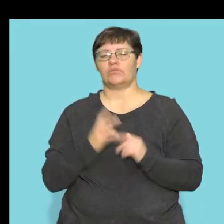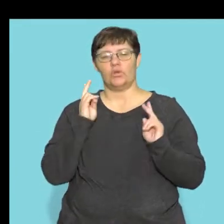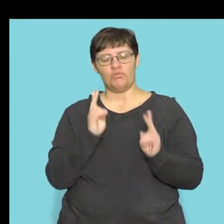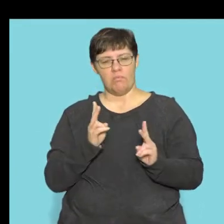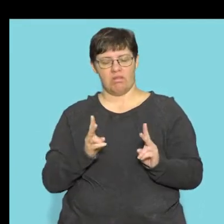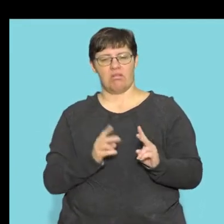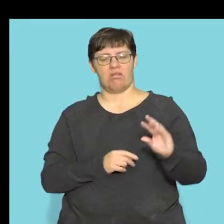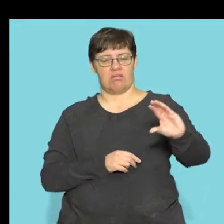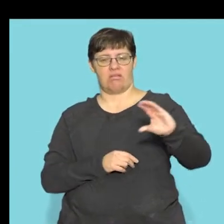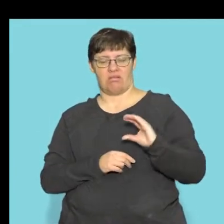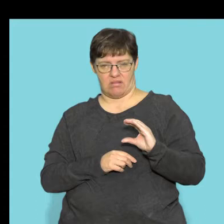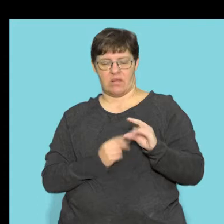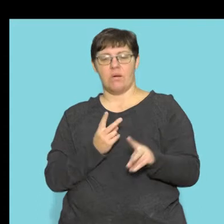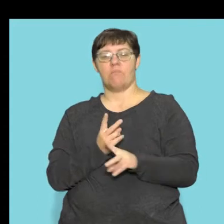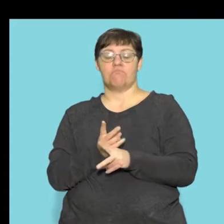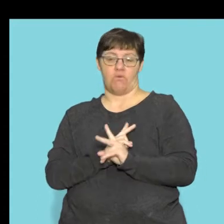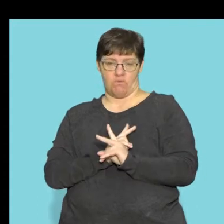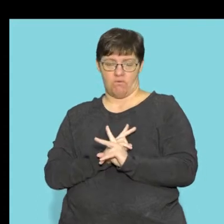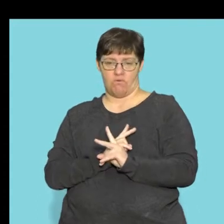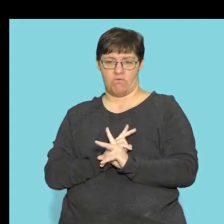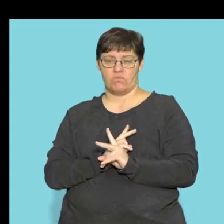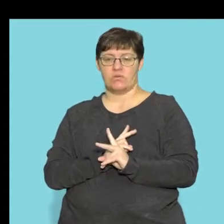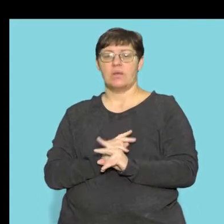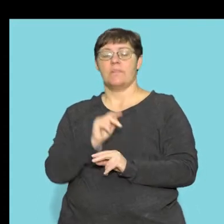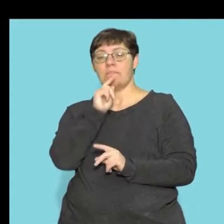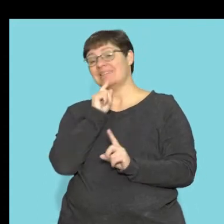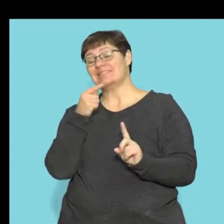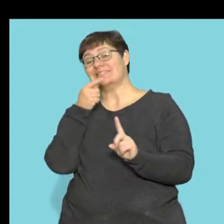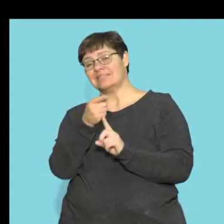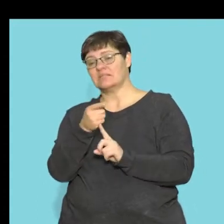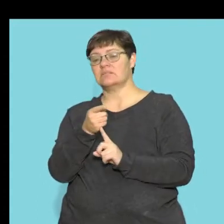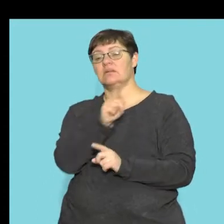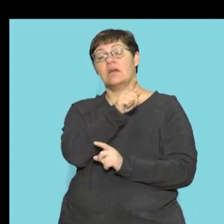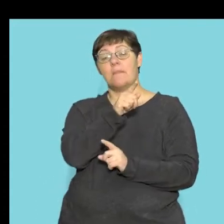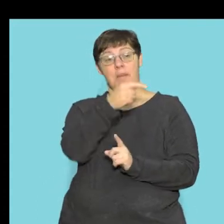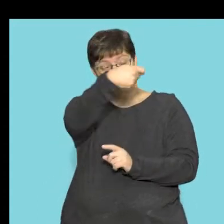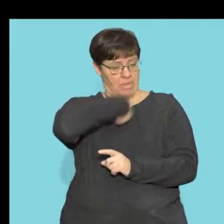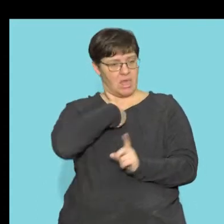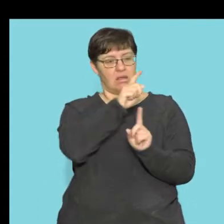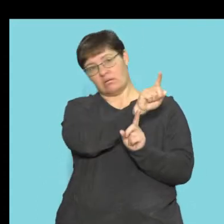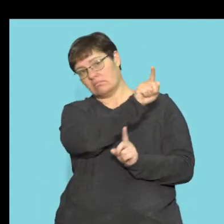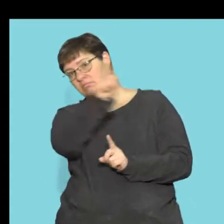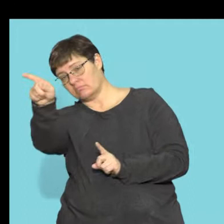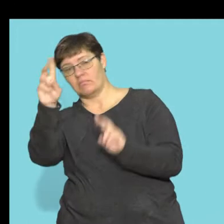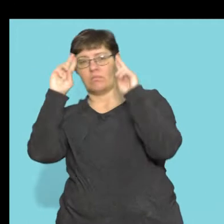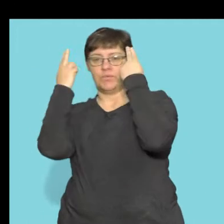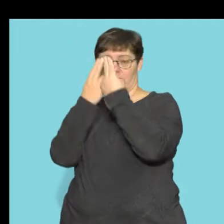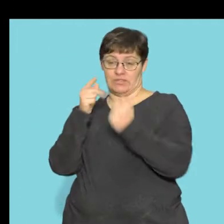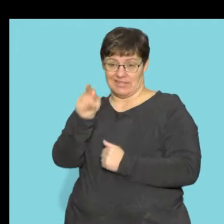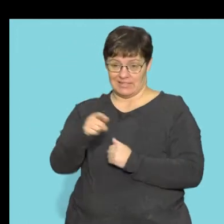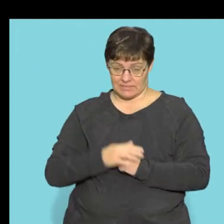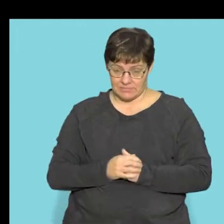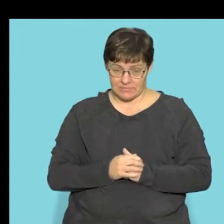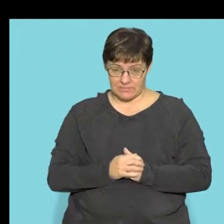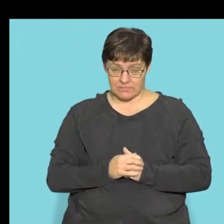you are going to borrow in order for it to go towards the institution you are studying at that particular